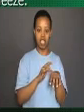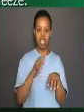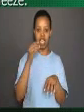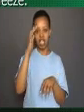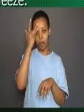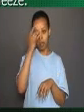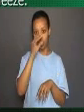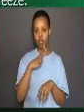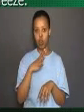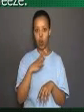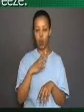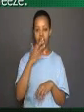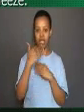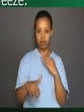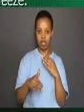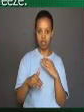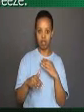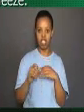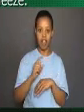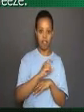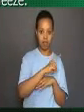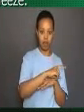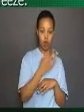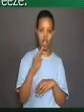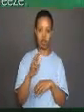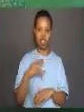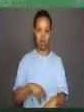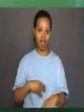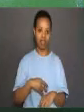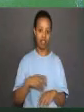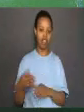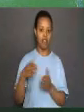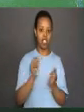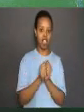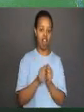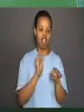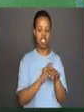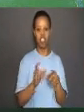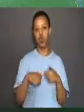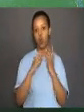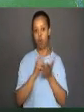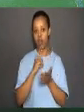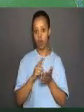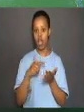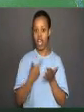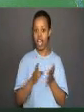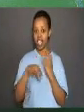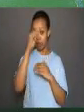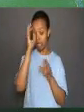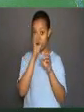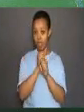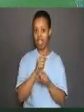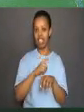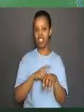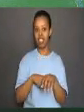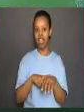person's blood, semen, or vaginal fluid. When we complete this lesson, teacher